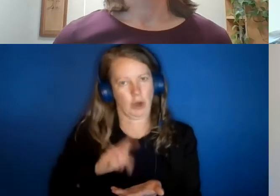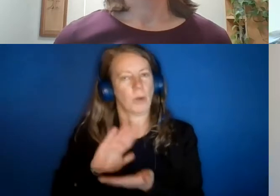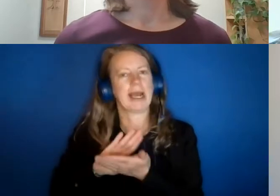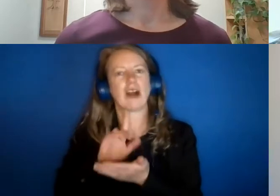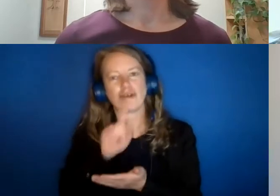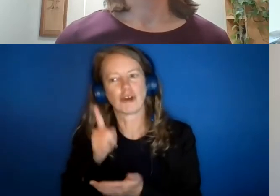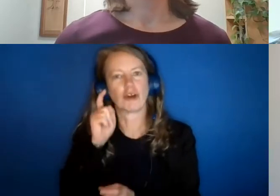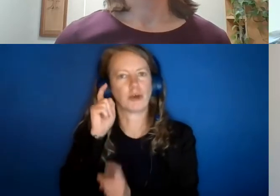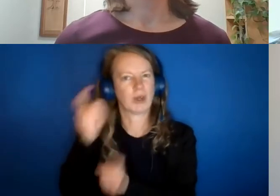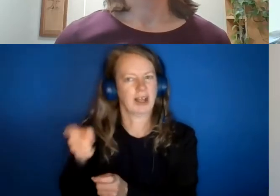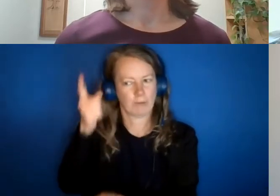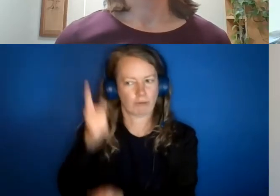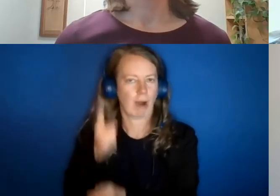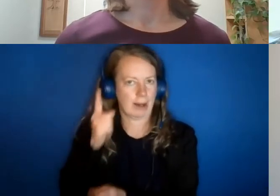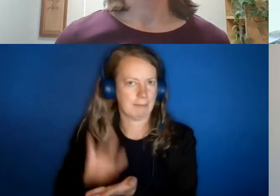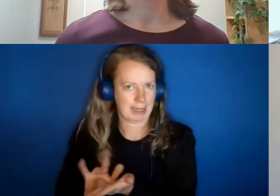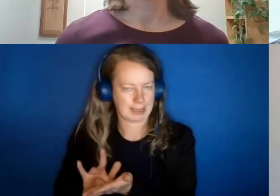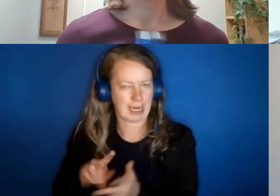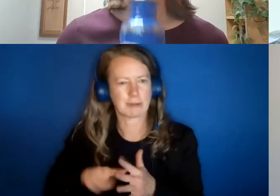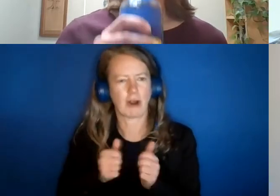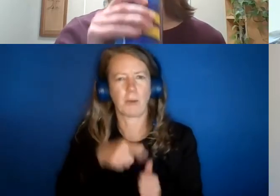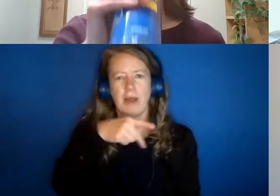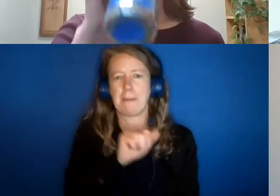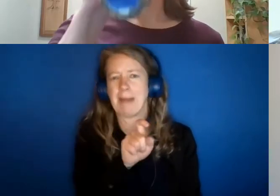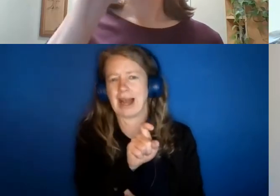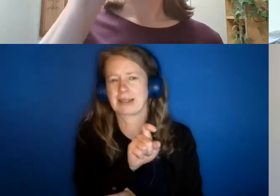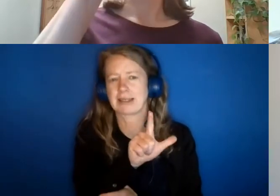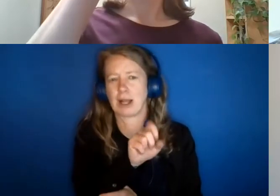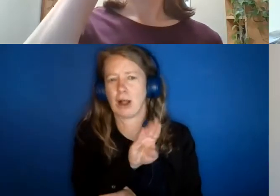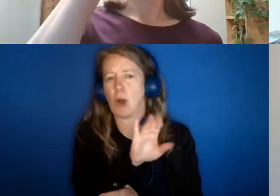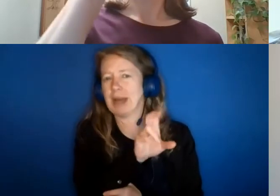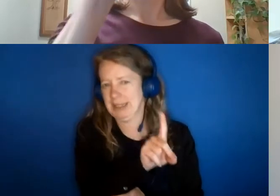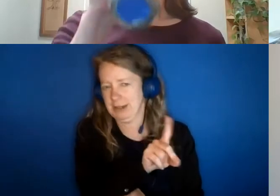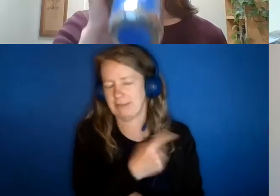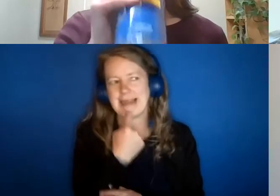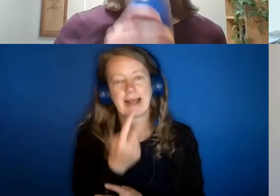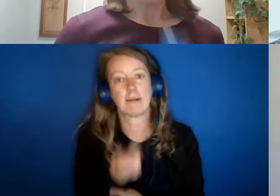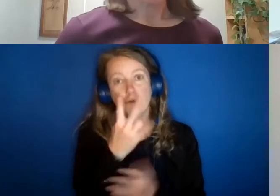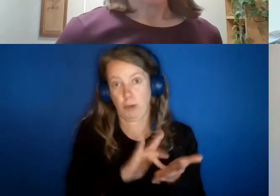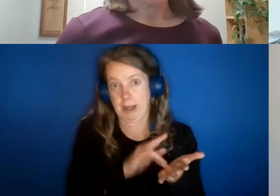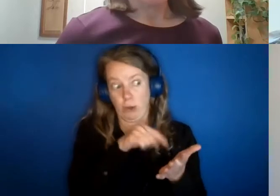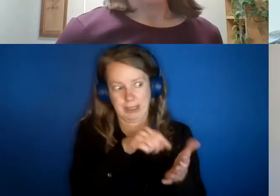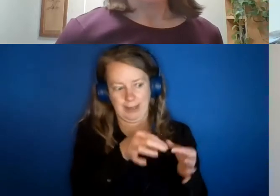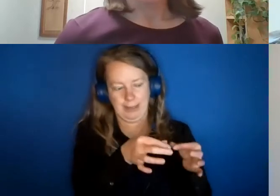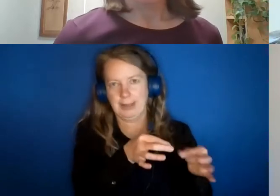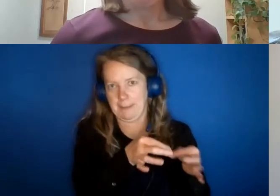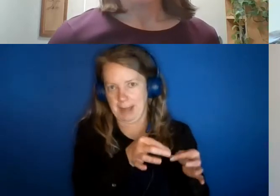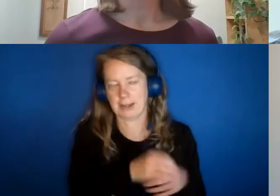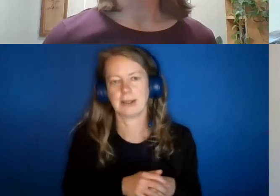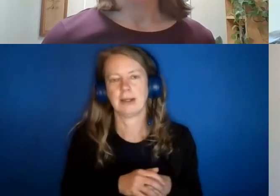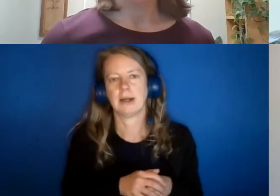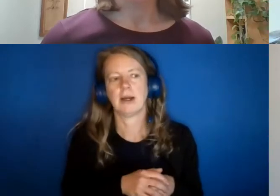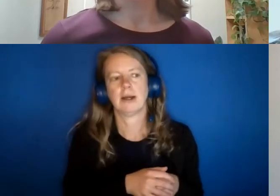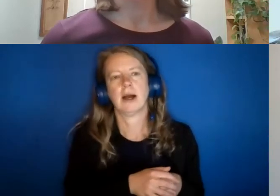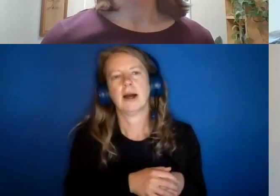So let's start with Paxlovid. You know, as I said, there's two pills in there. One of them you take 2 of, and the